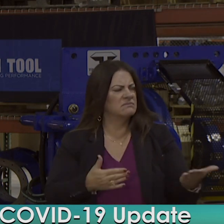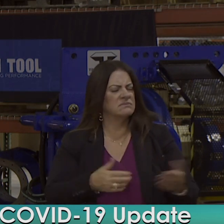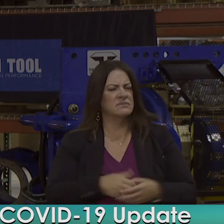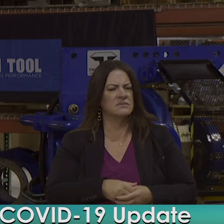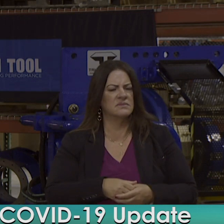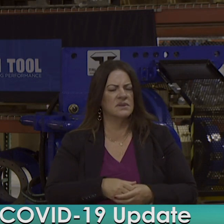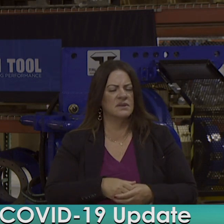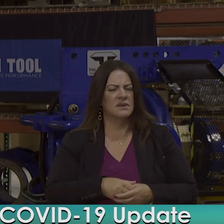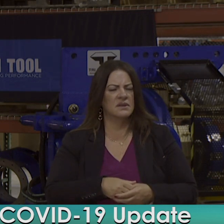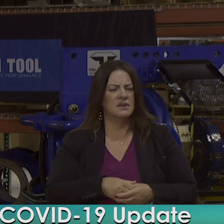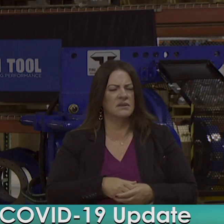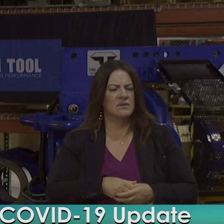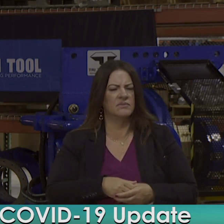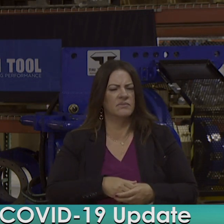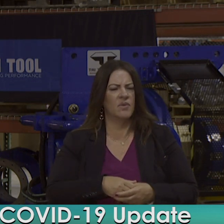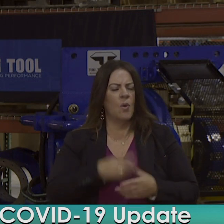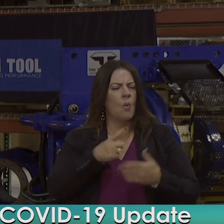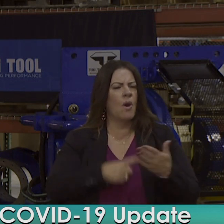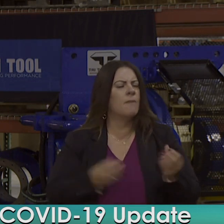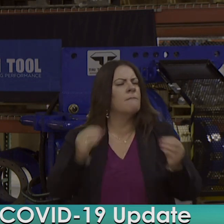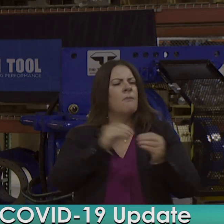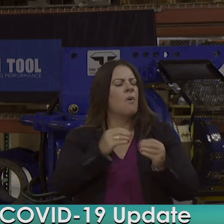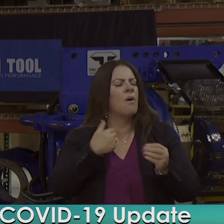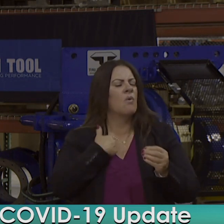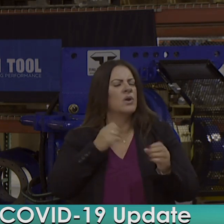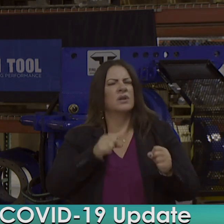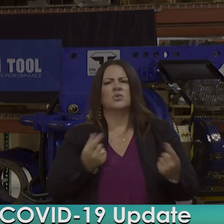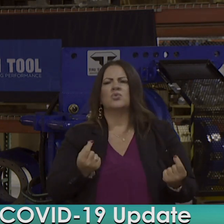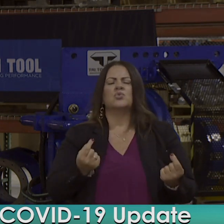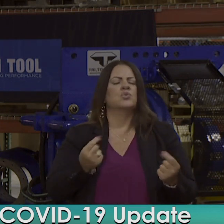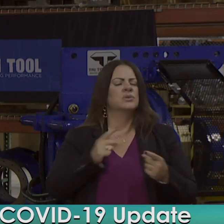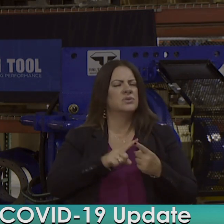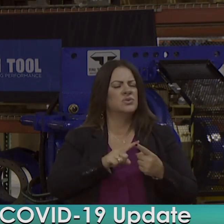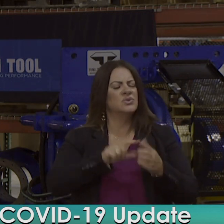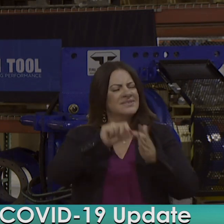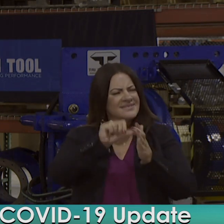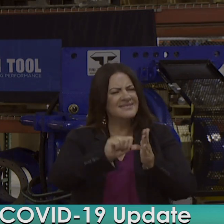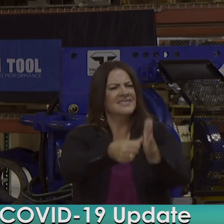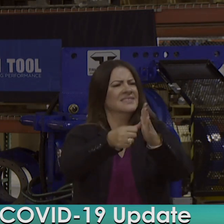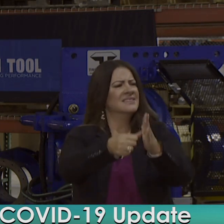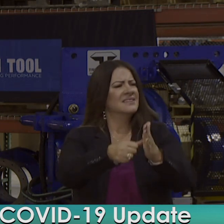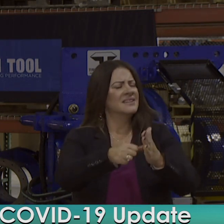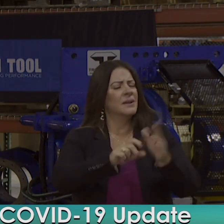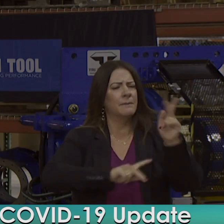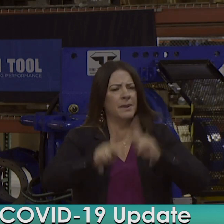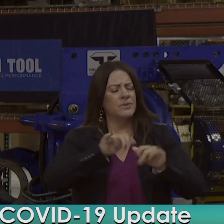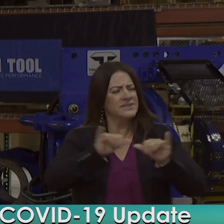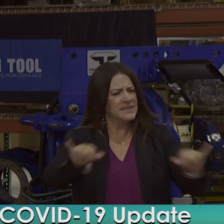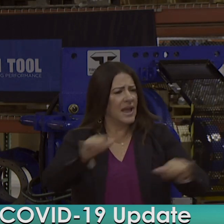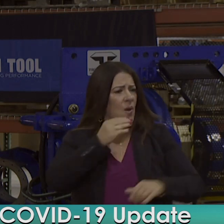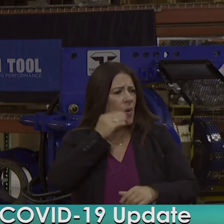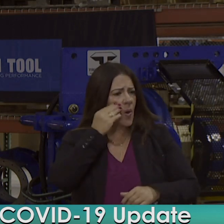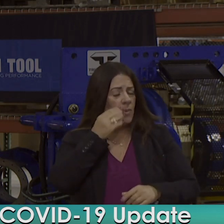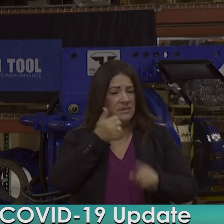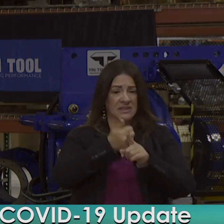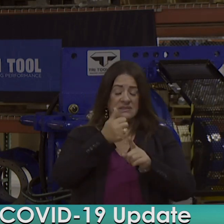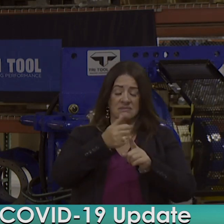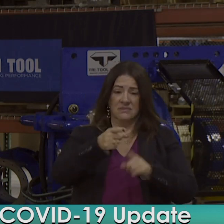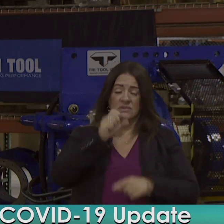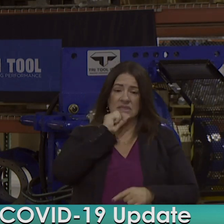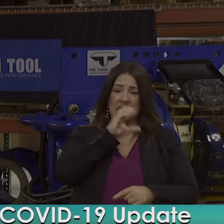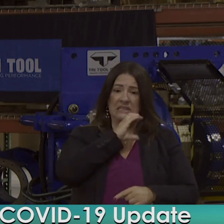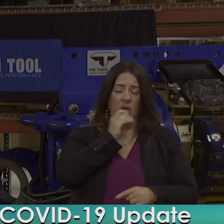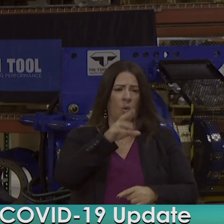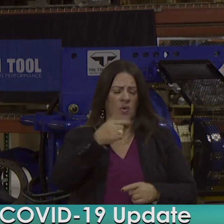has asked. That is, what more can we do to reinforce the message of staying at home if you're a senior or you have